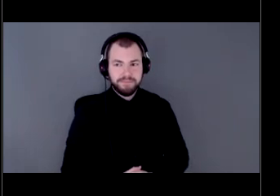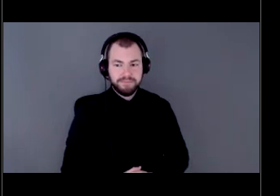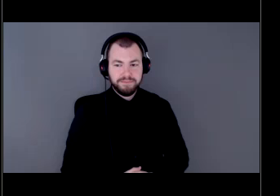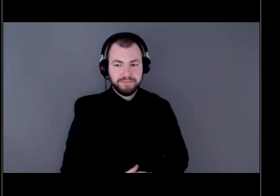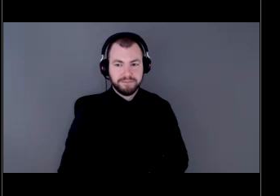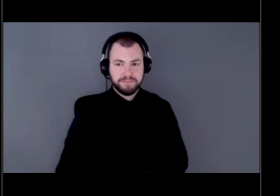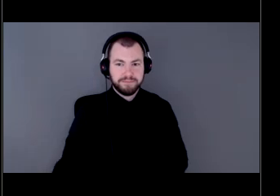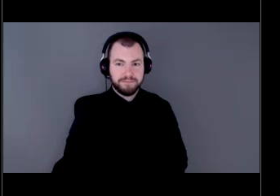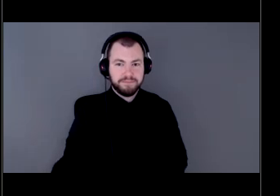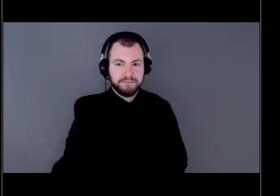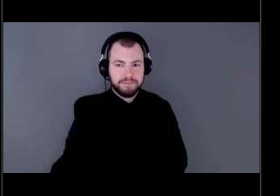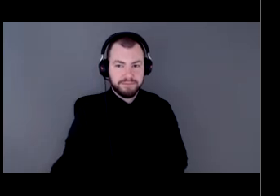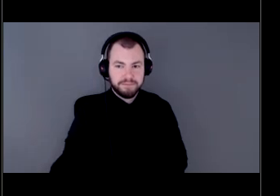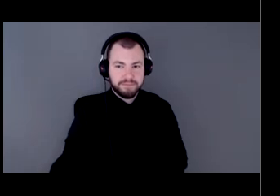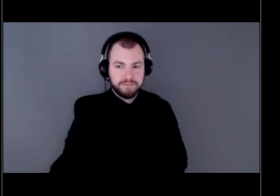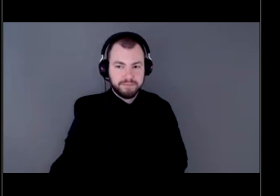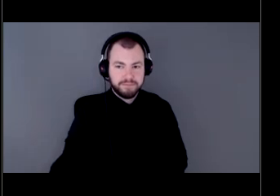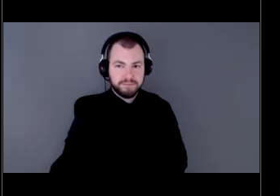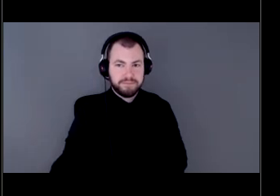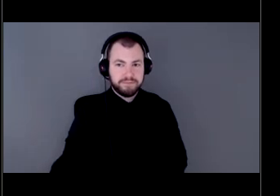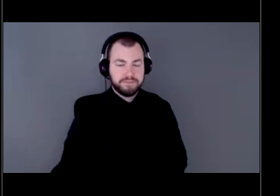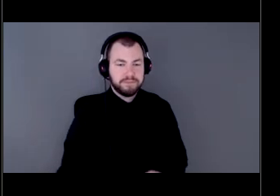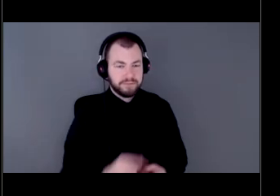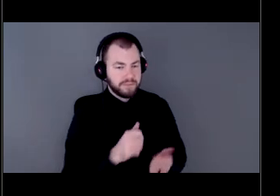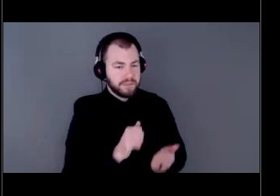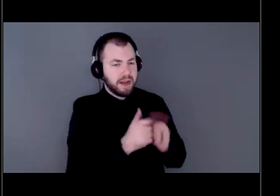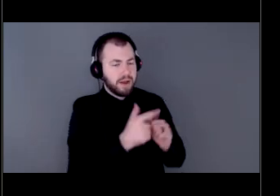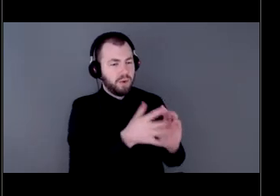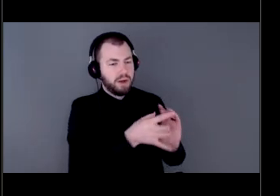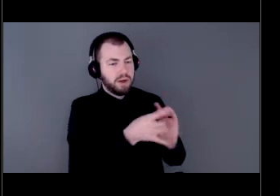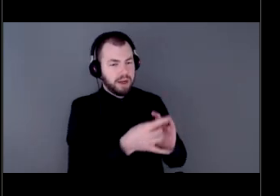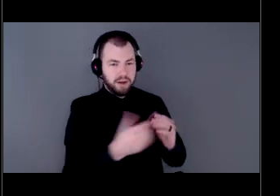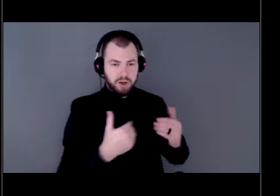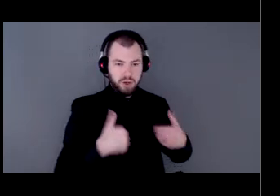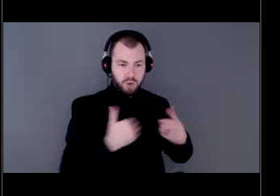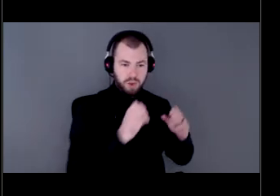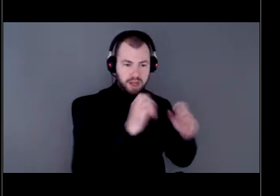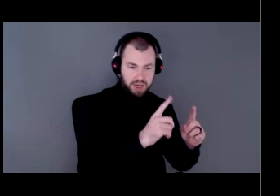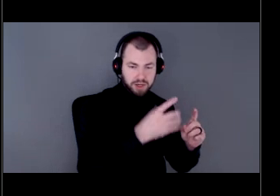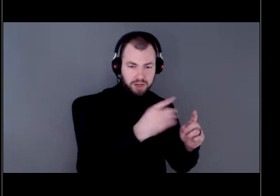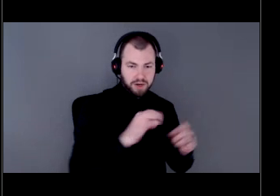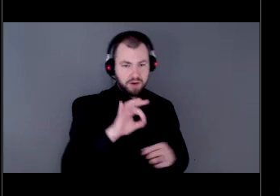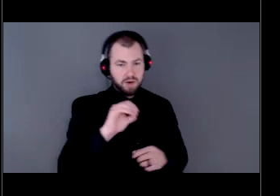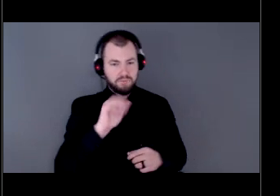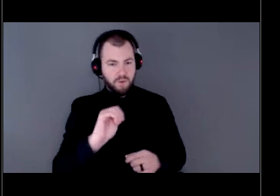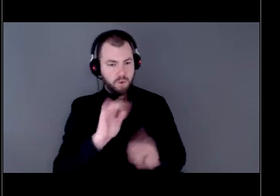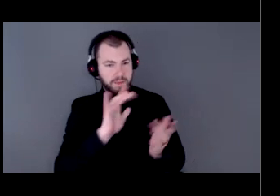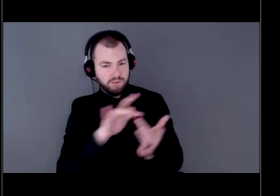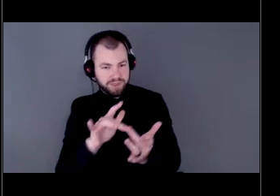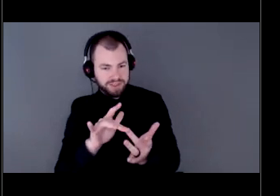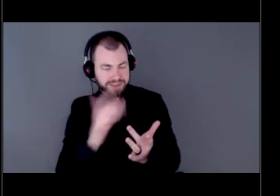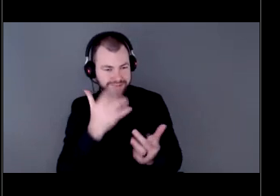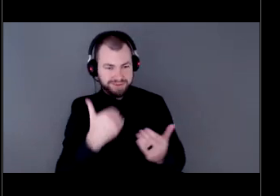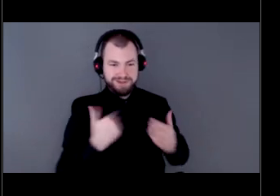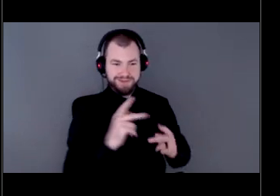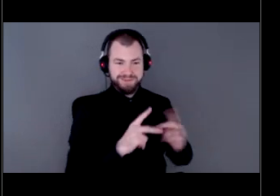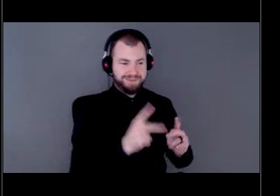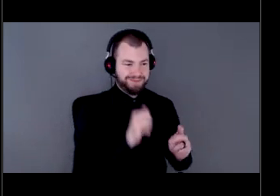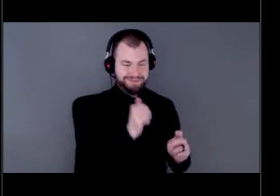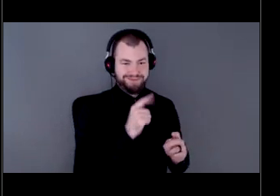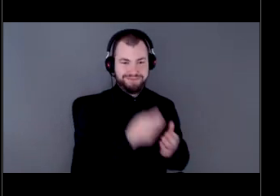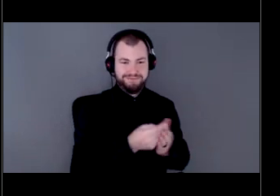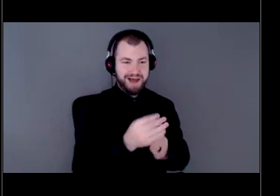How do you connect your youth education and the foam outreach? Because youth aren't necessarily buying like floats